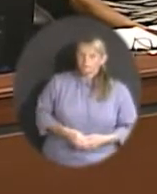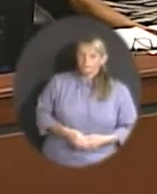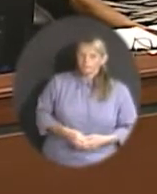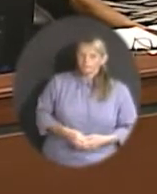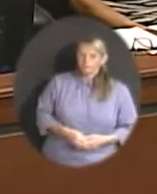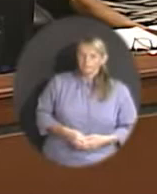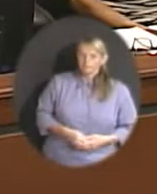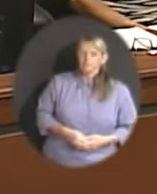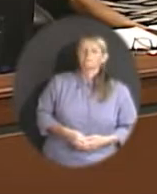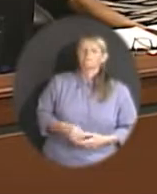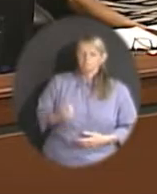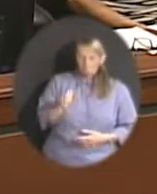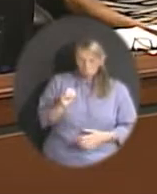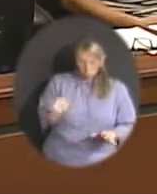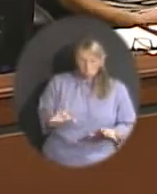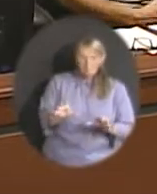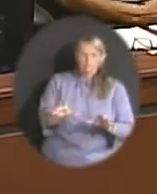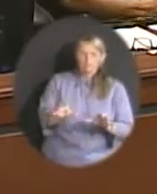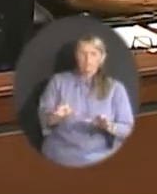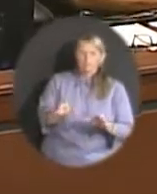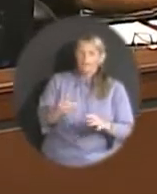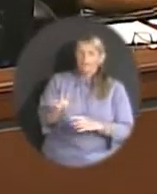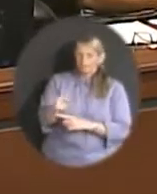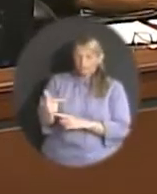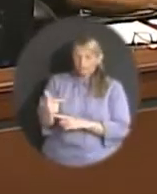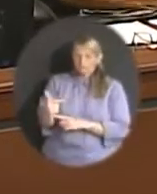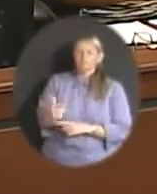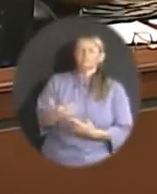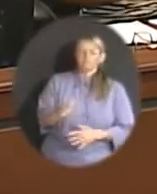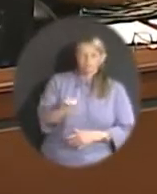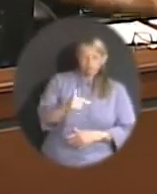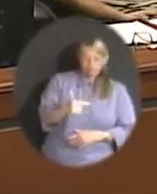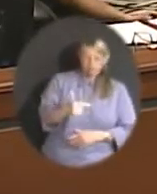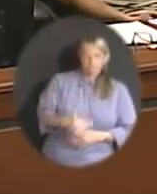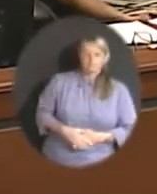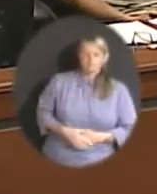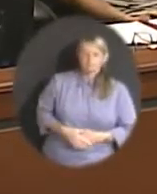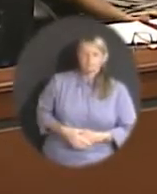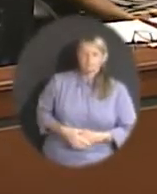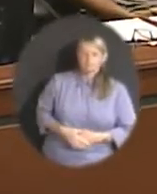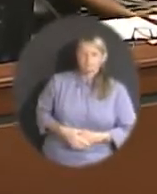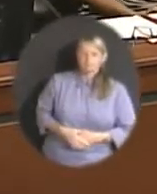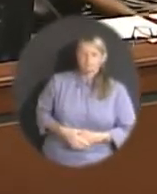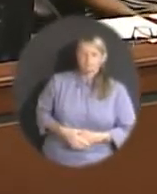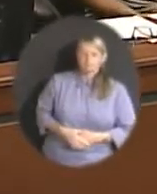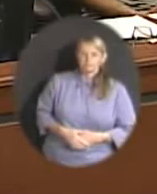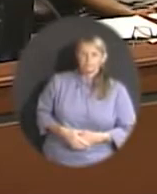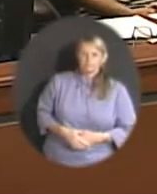So moved. And I would need a second. Second. Thank you.